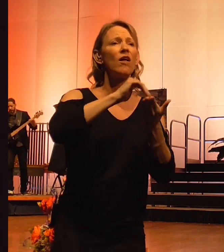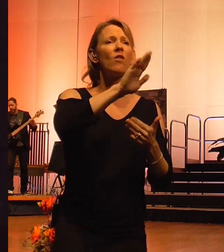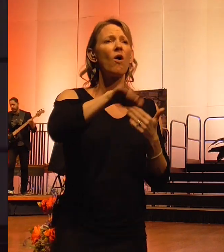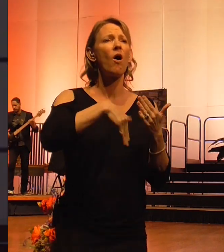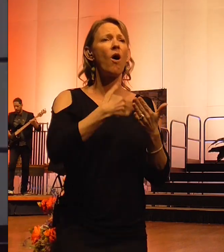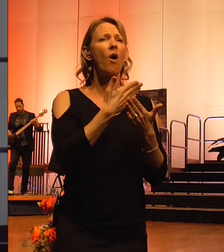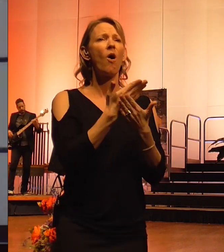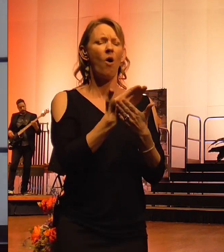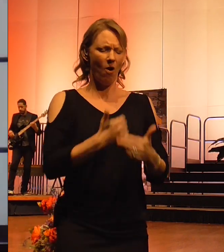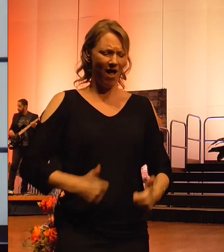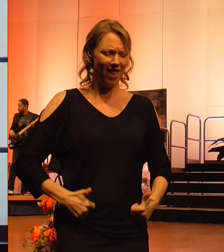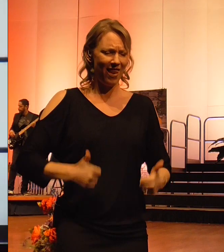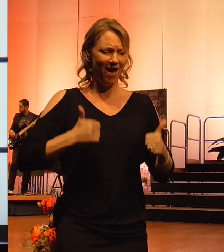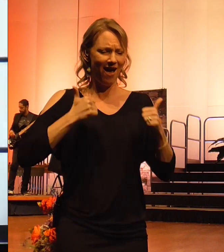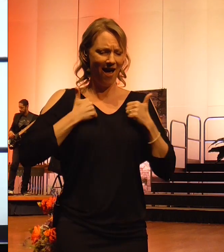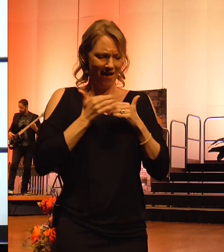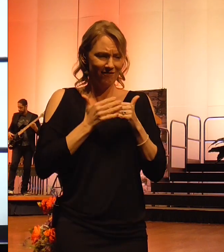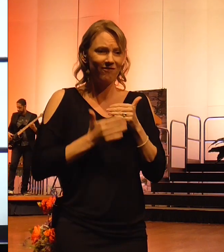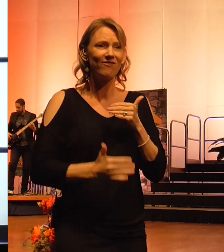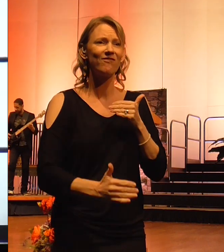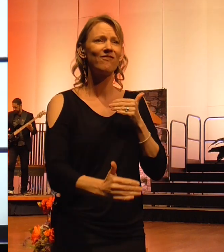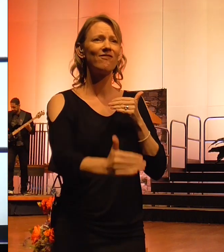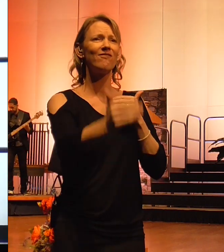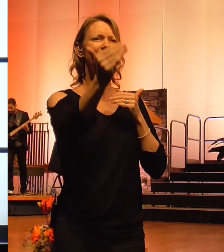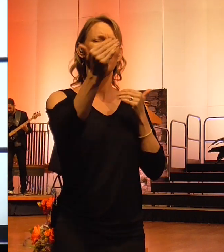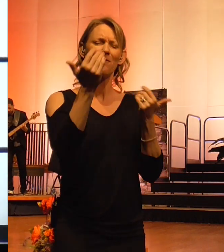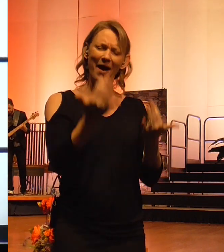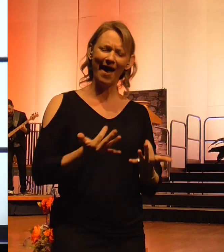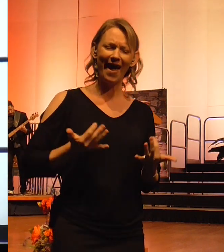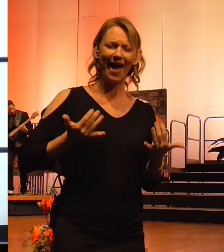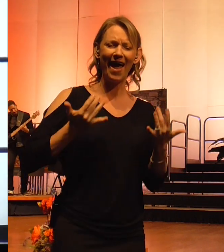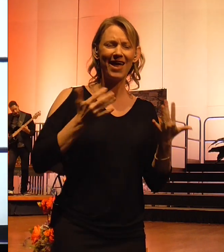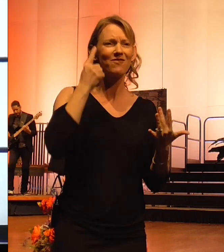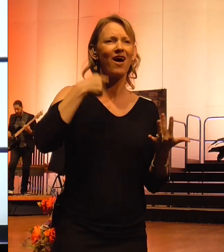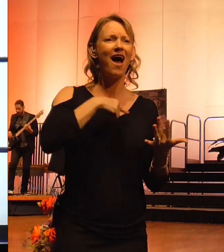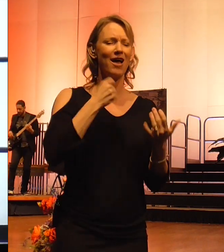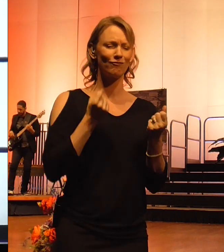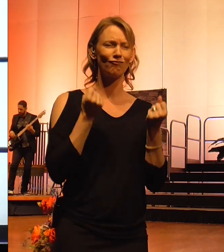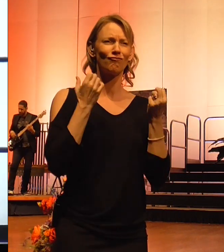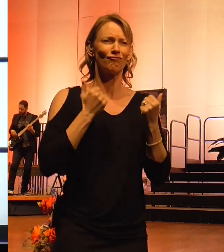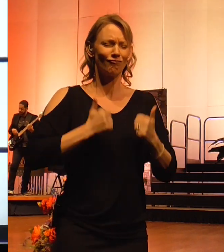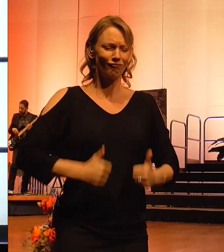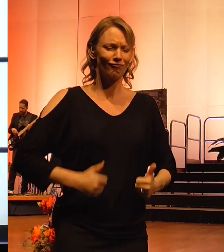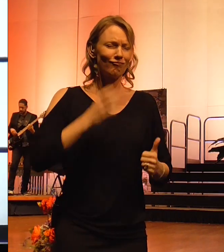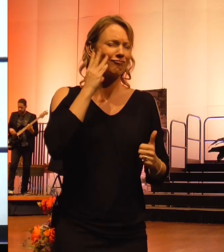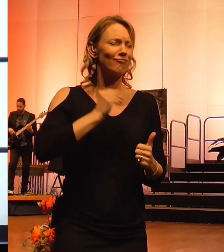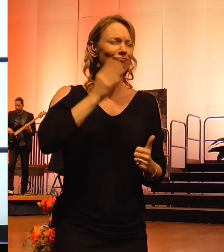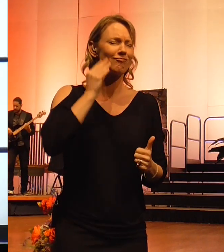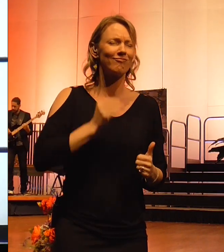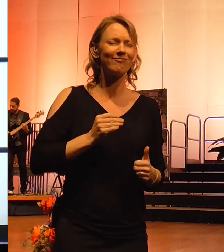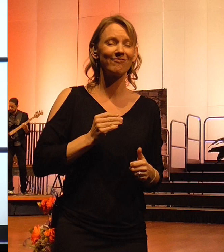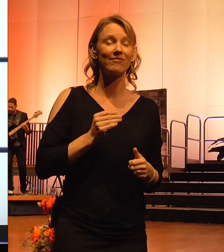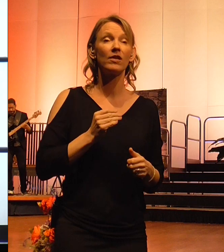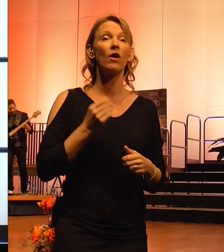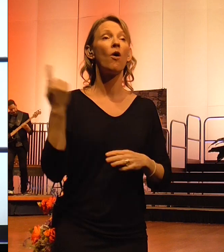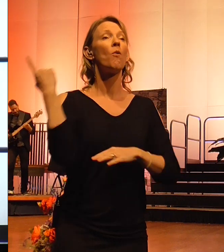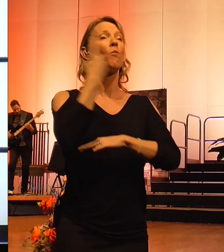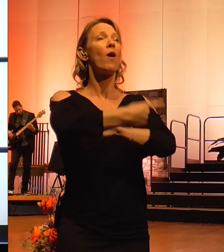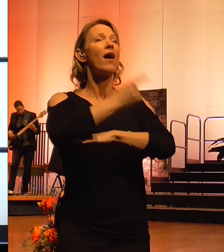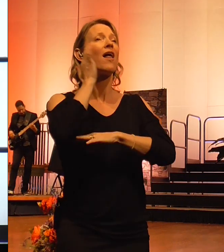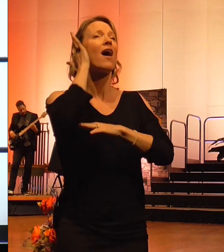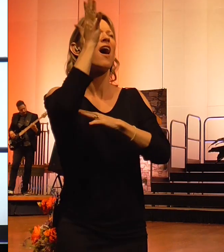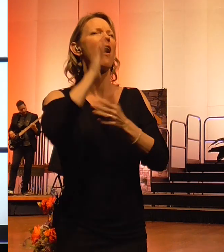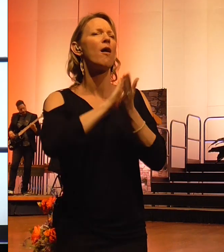There's a whole lot of life just waiting to be lived when one day